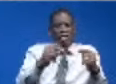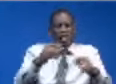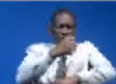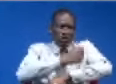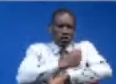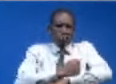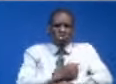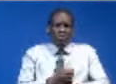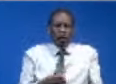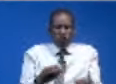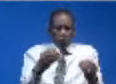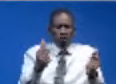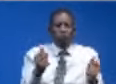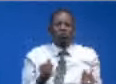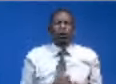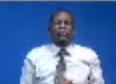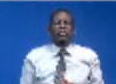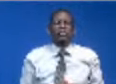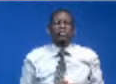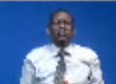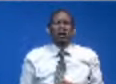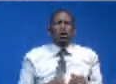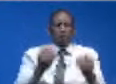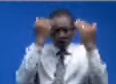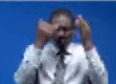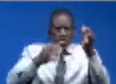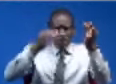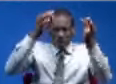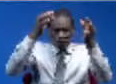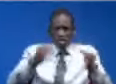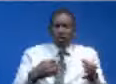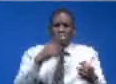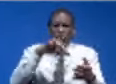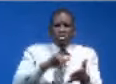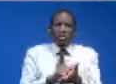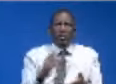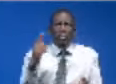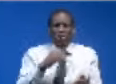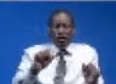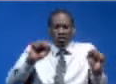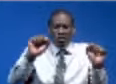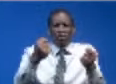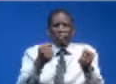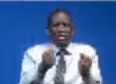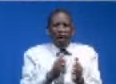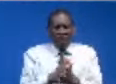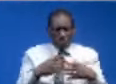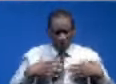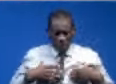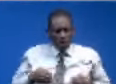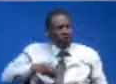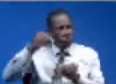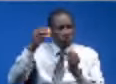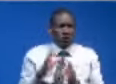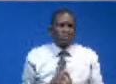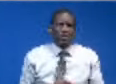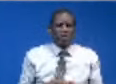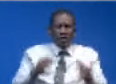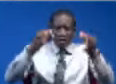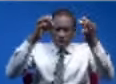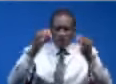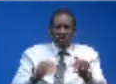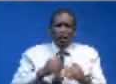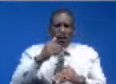is heard and determined. The court decision cites a threat to safety and the health of pupils. The decision follows